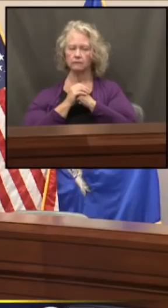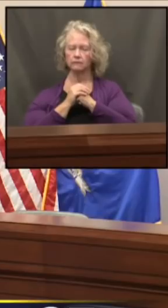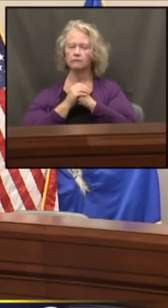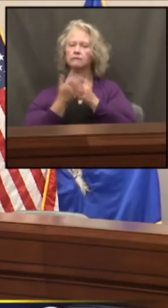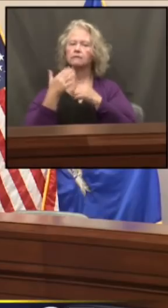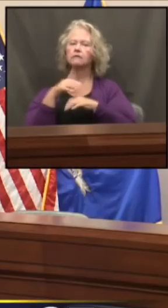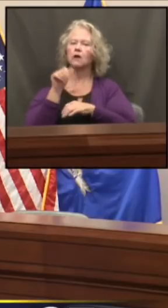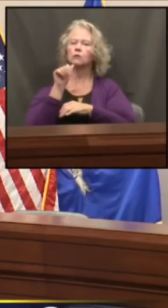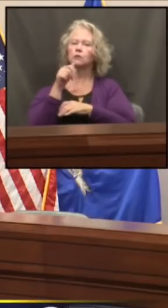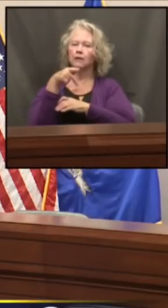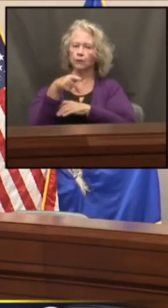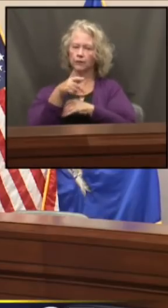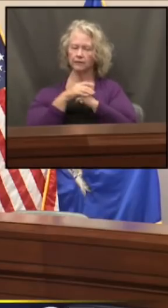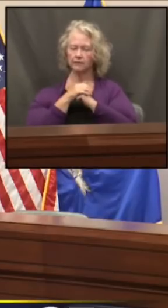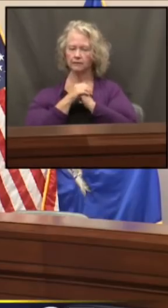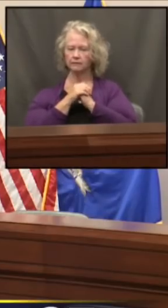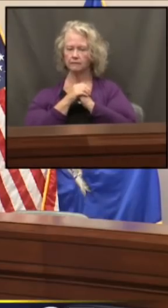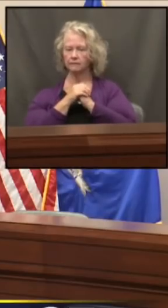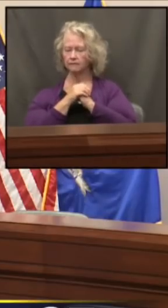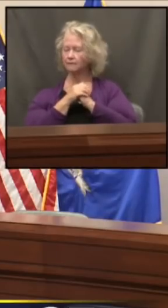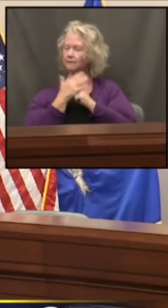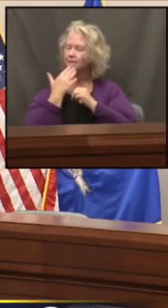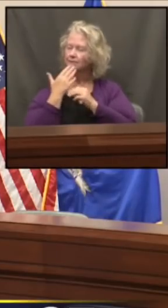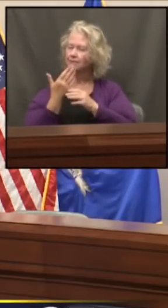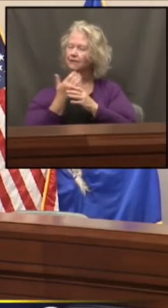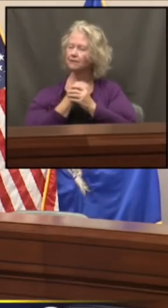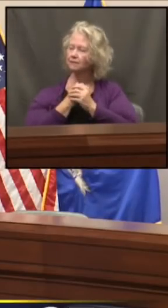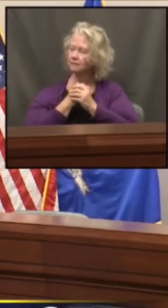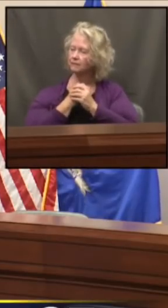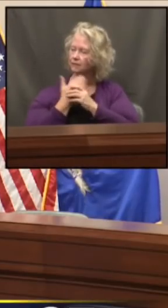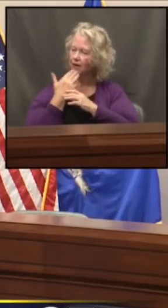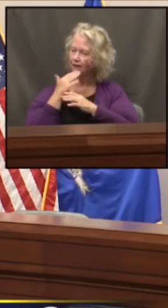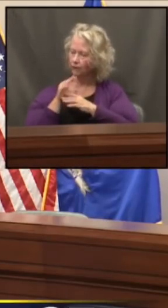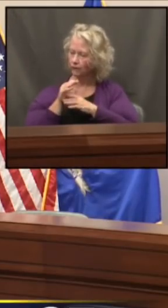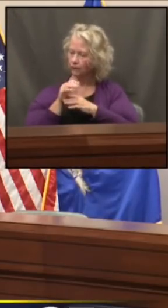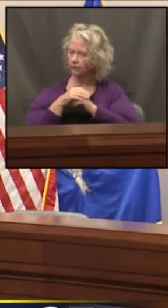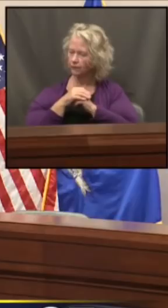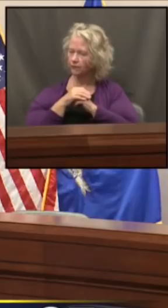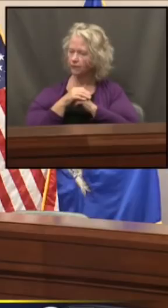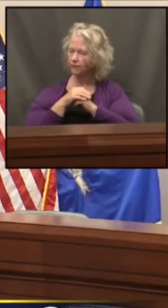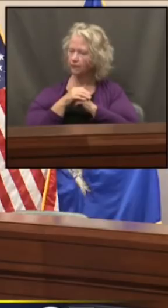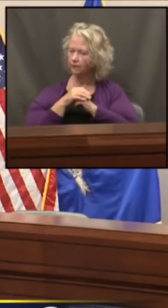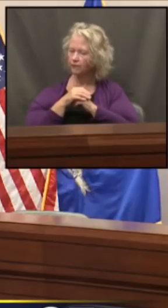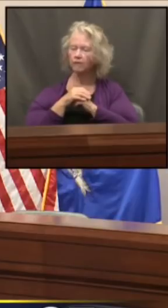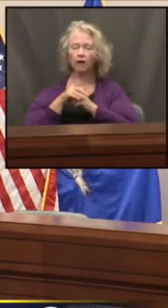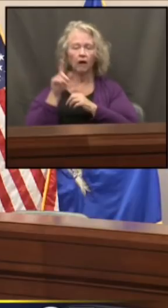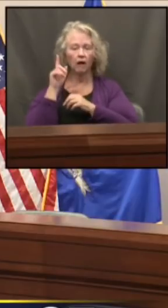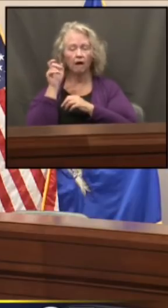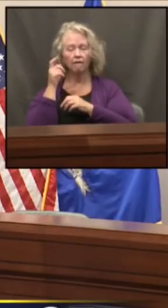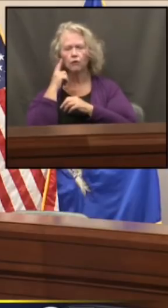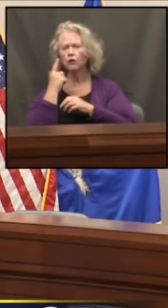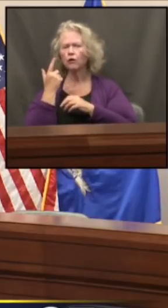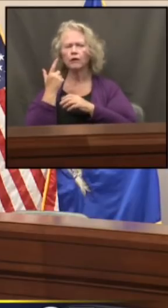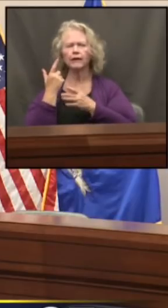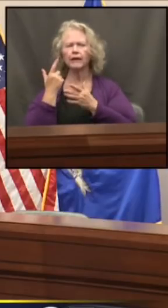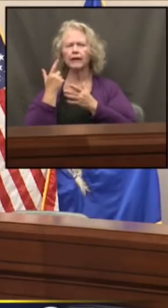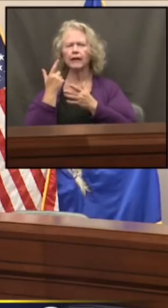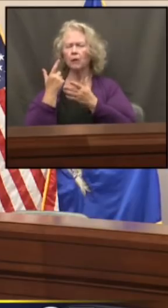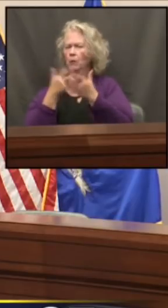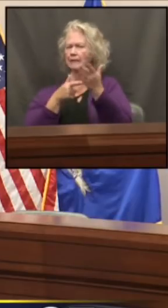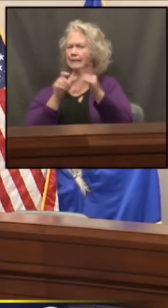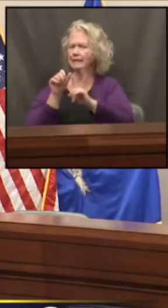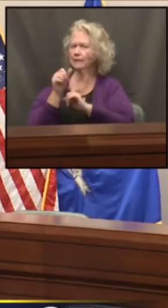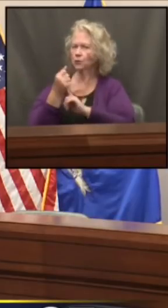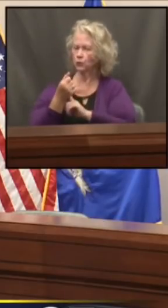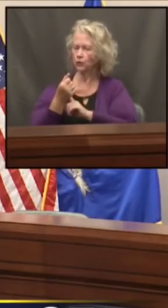The Associated Press. Thanks, Max. Good afternoon. Governor, where do things stand in terms of how